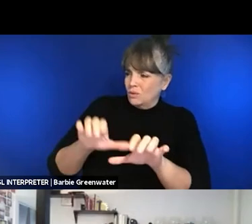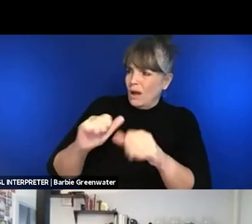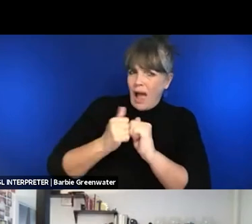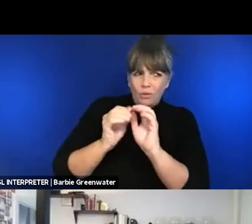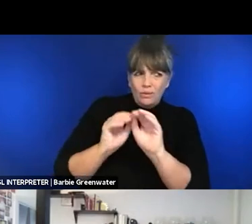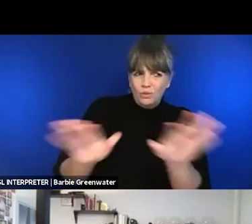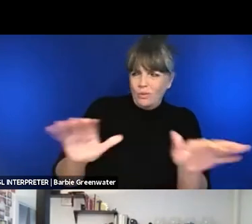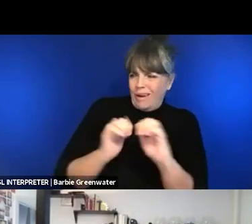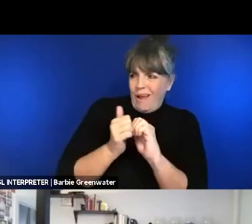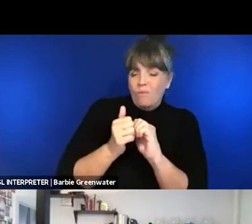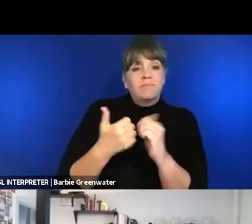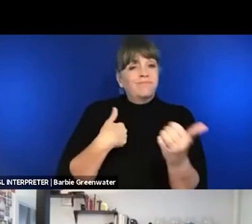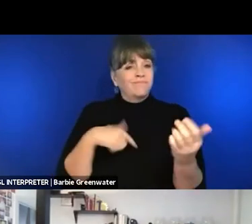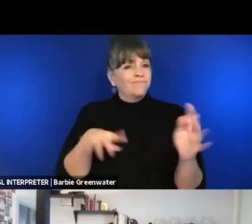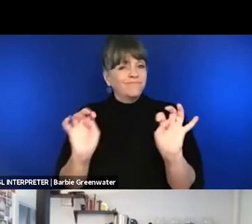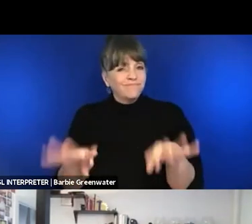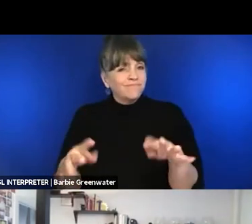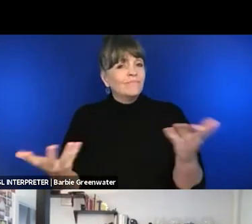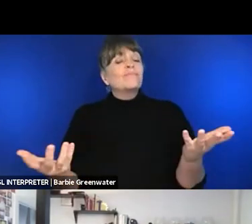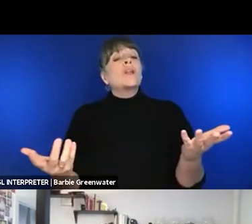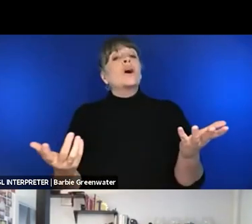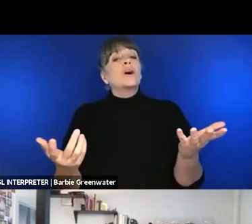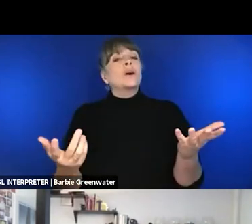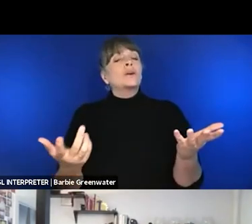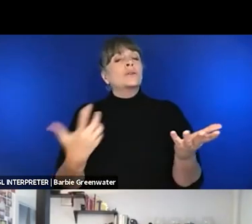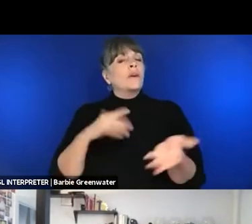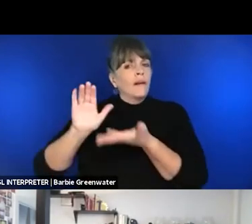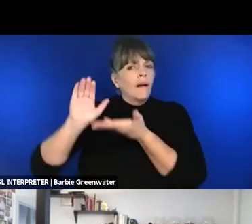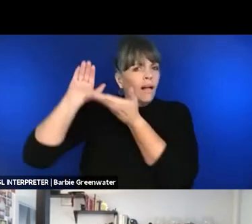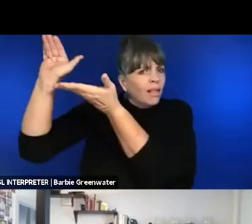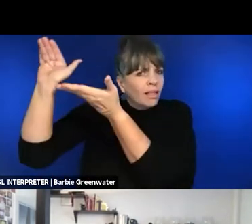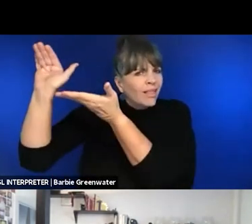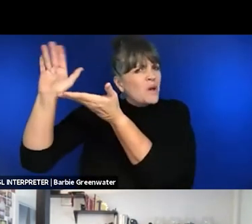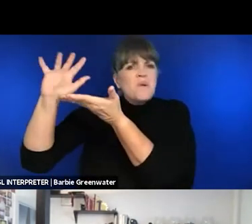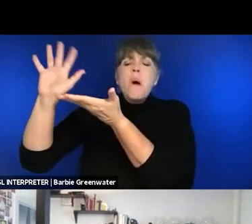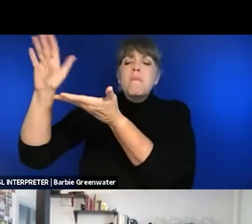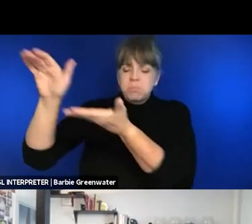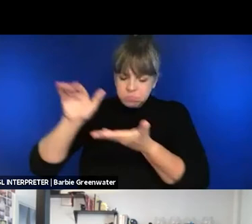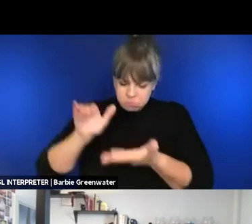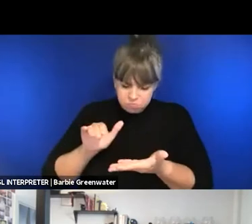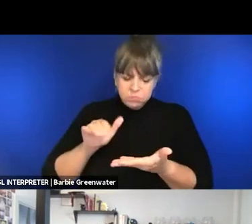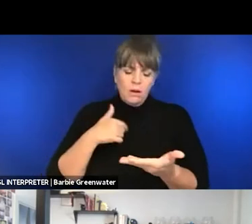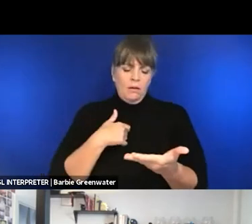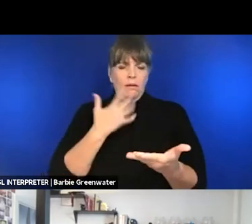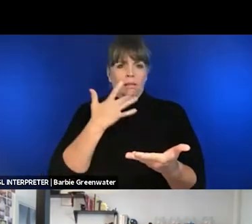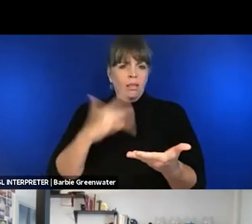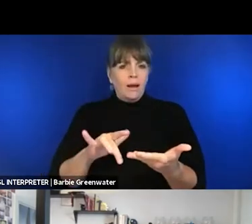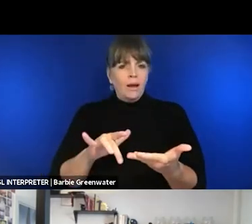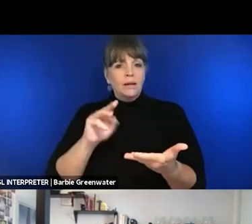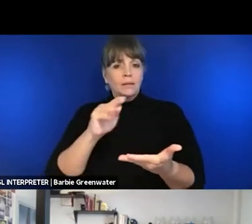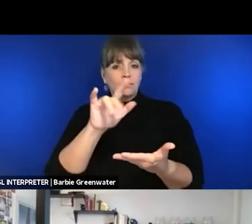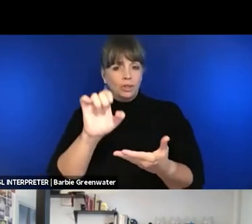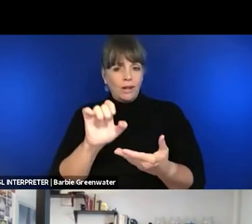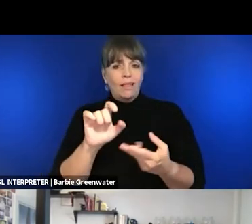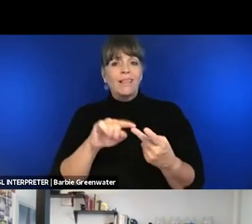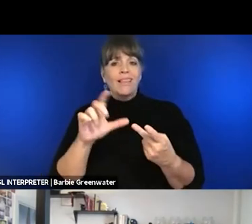it. So instead of deciding to shelve it, we were actually very luckily contacted by Michelle and Cliff, who